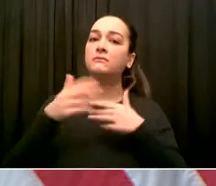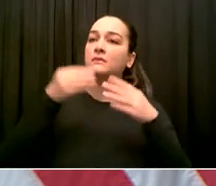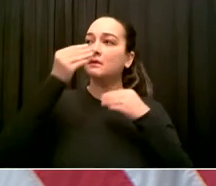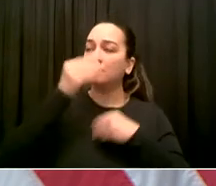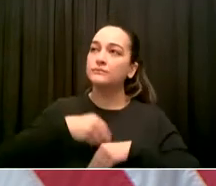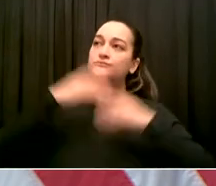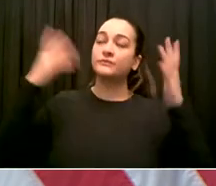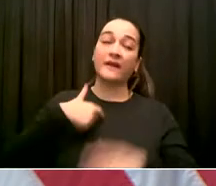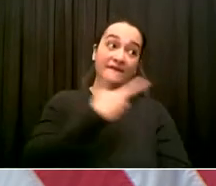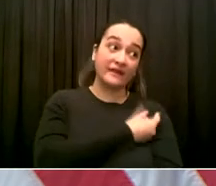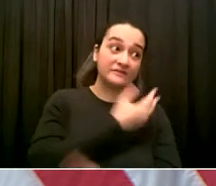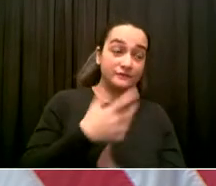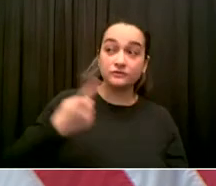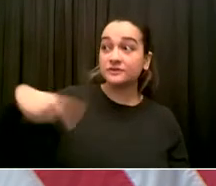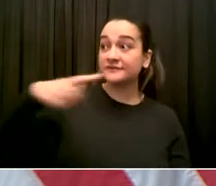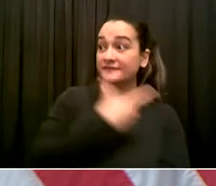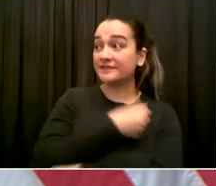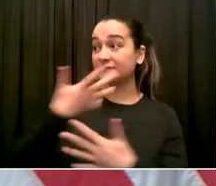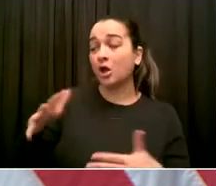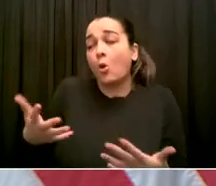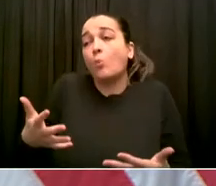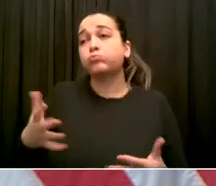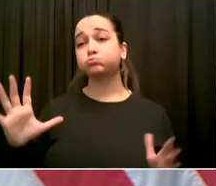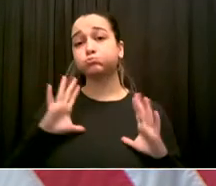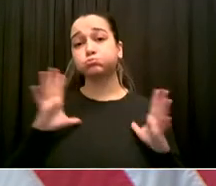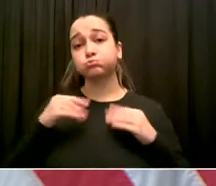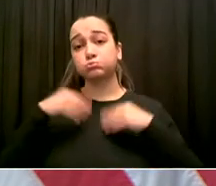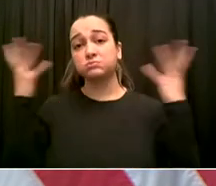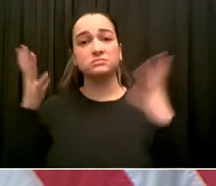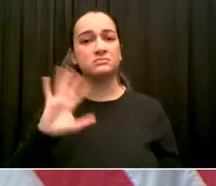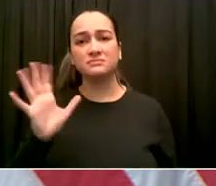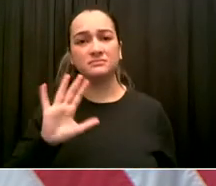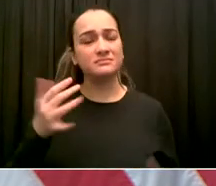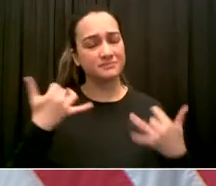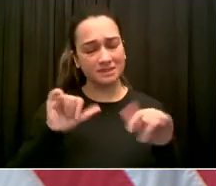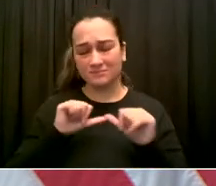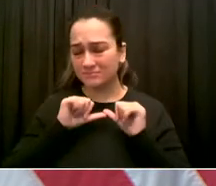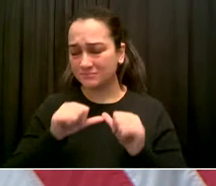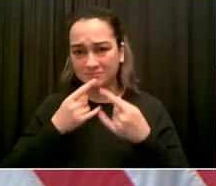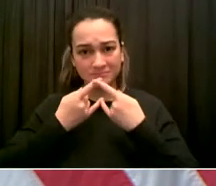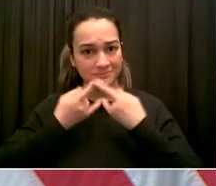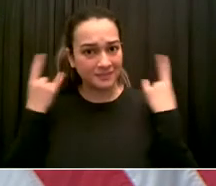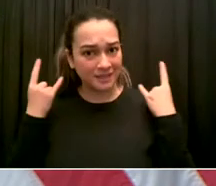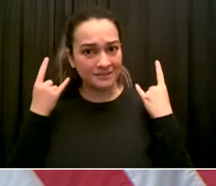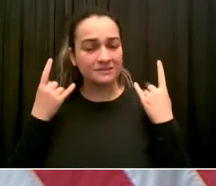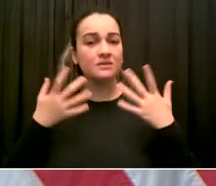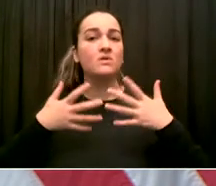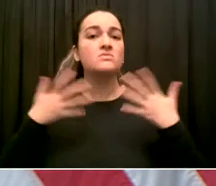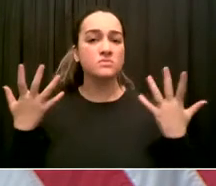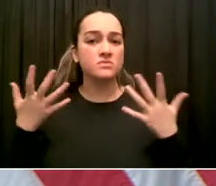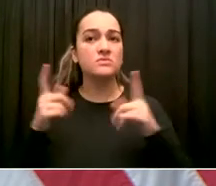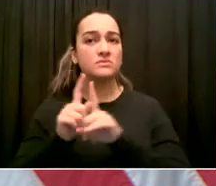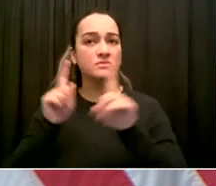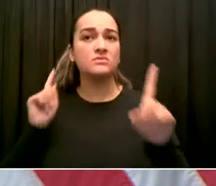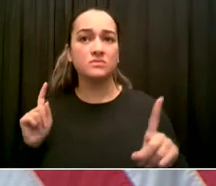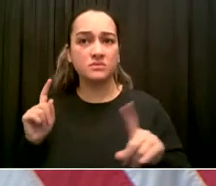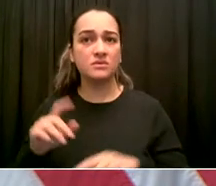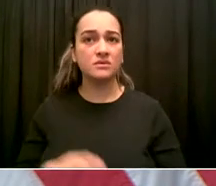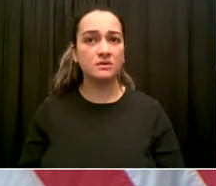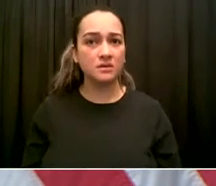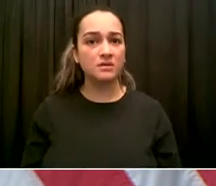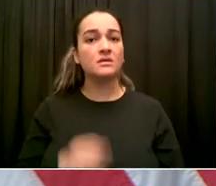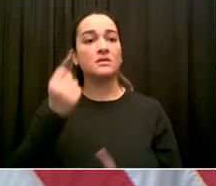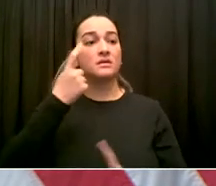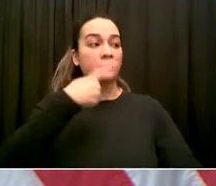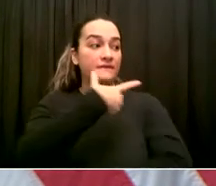dose. Many New Yorkers are marking painful one-year anniversaries of those dark days last spring. Let's